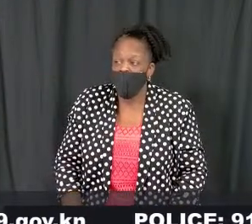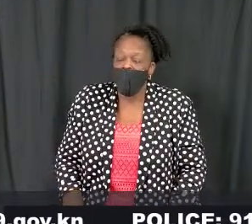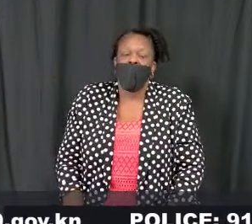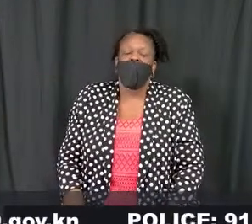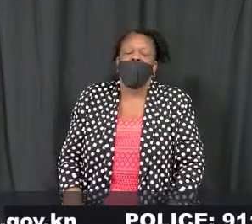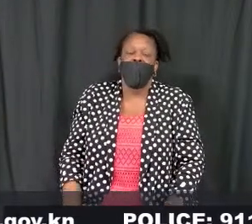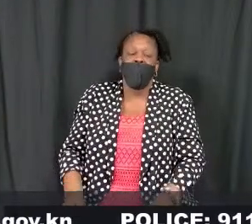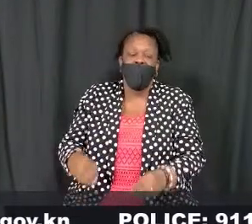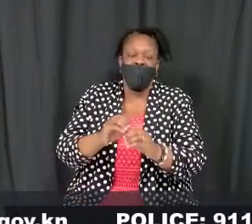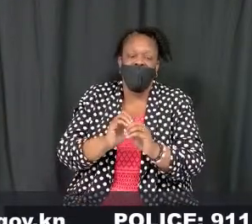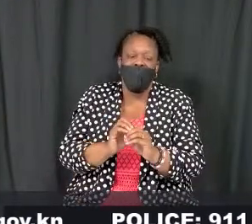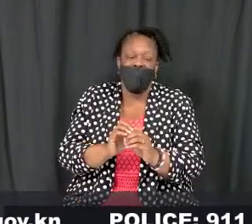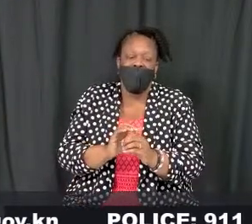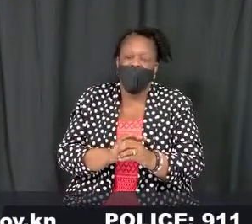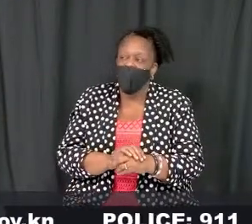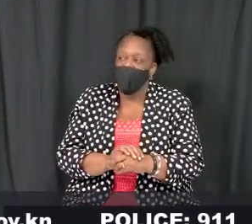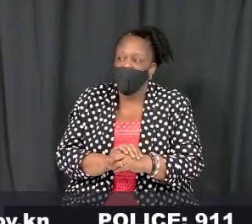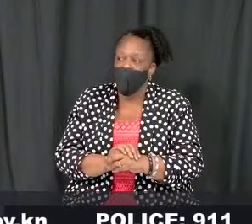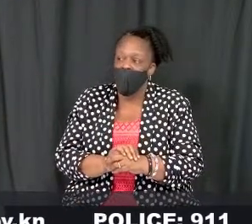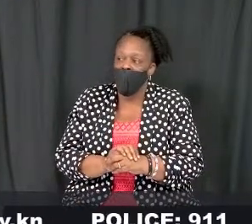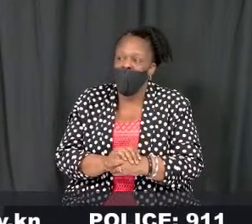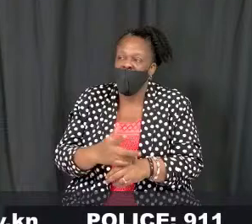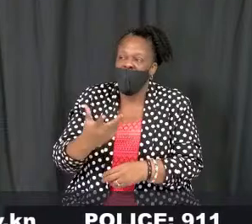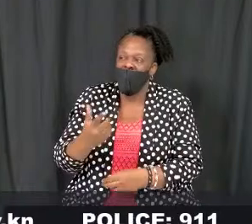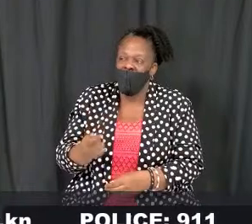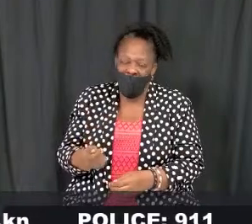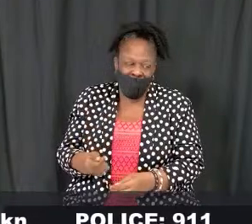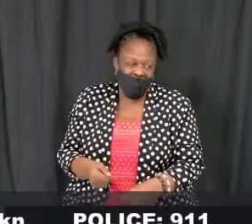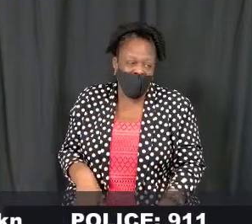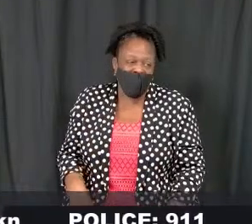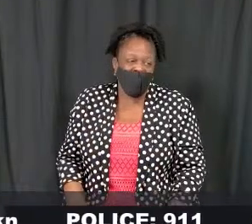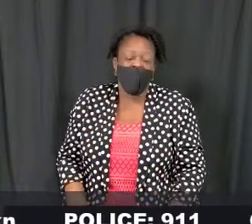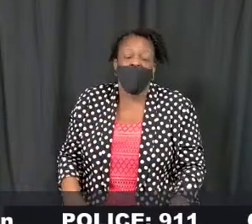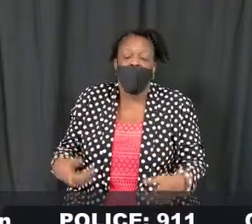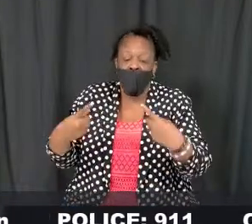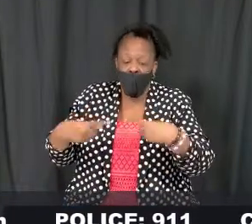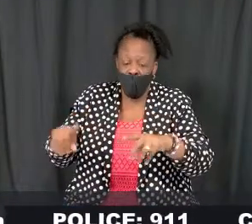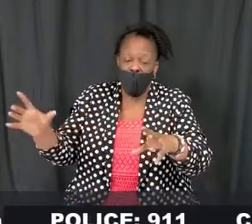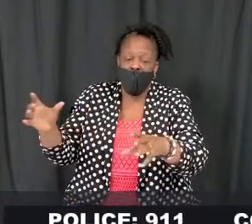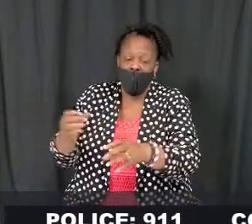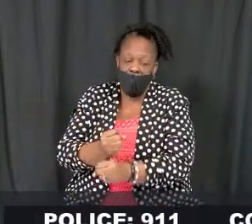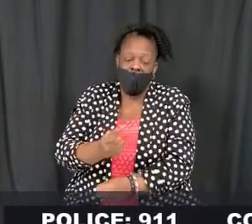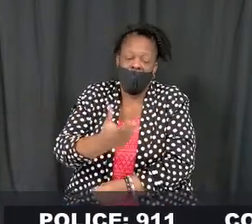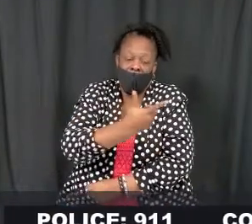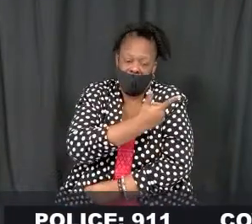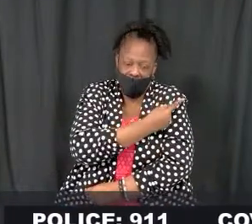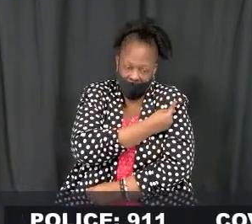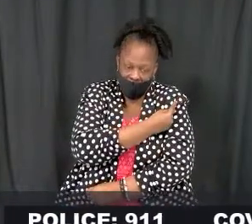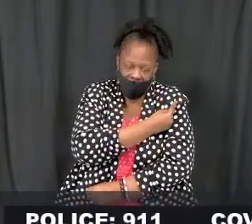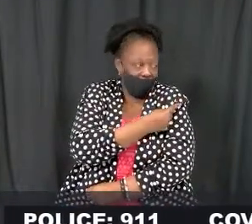Non-pharmaceutical measures. The pharmaceutical measure is the vaccine. So go out and take the